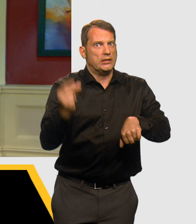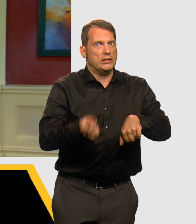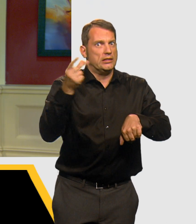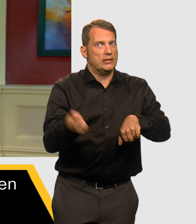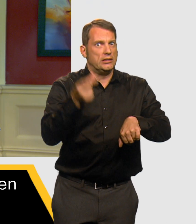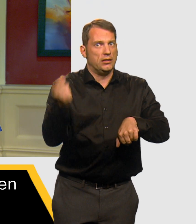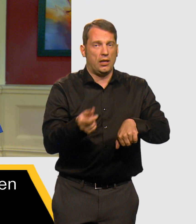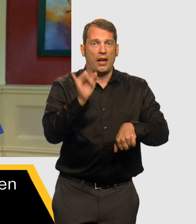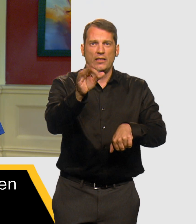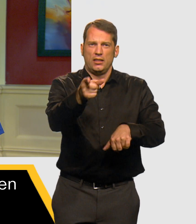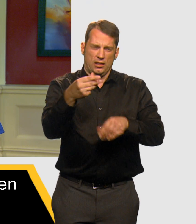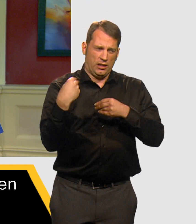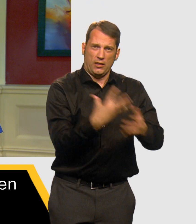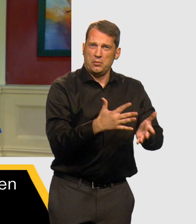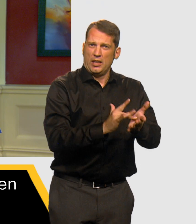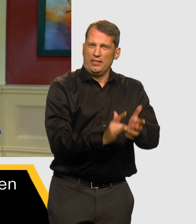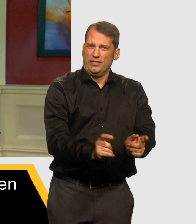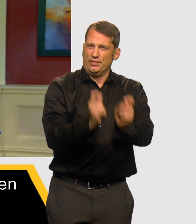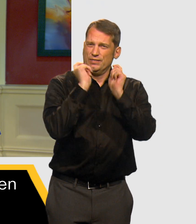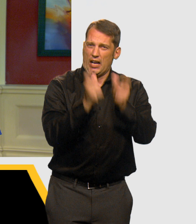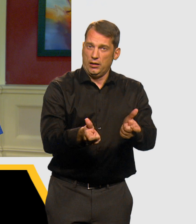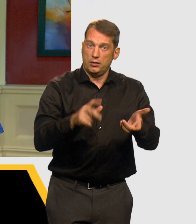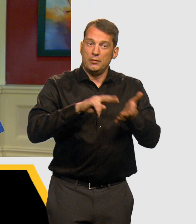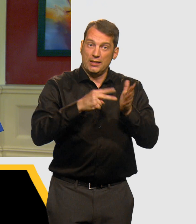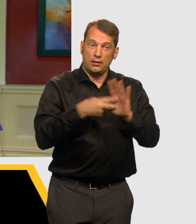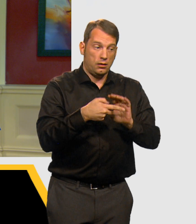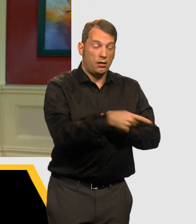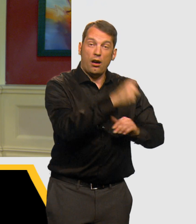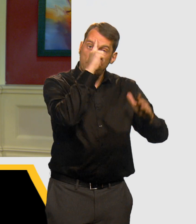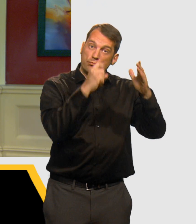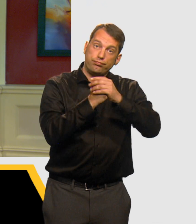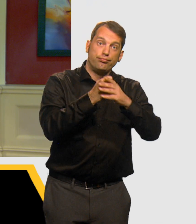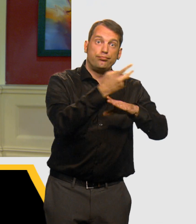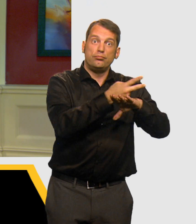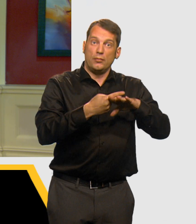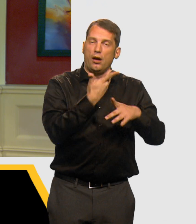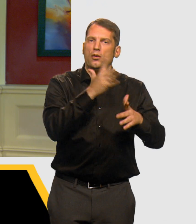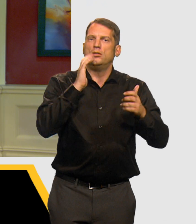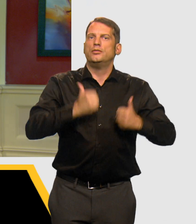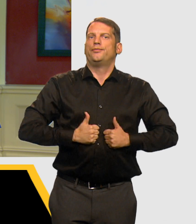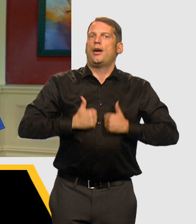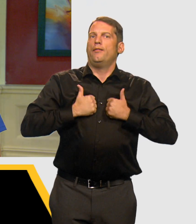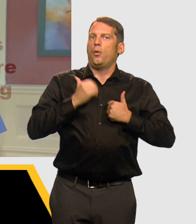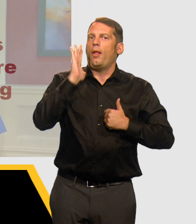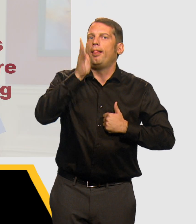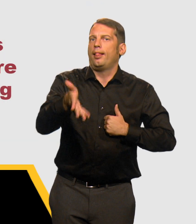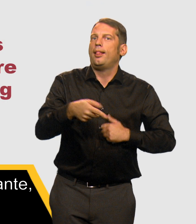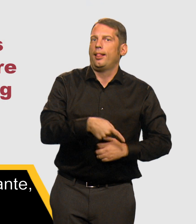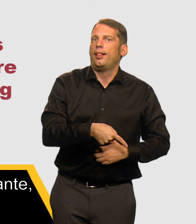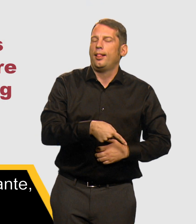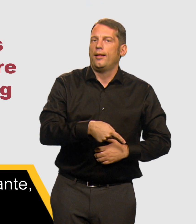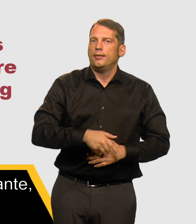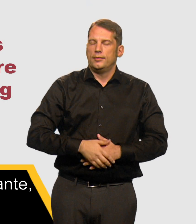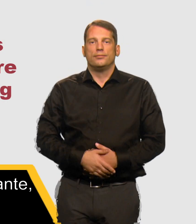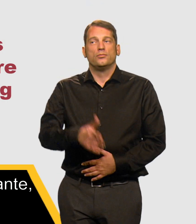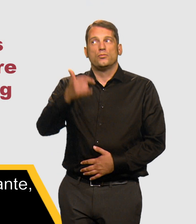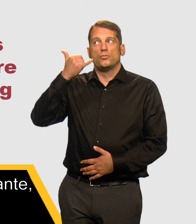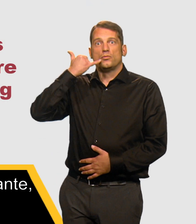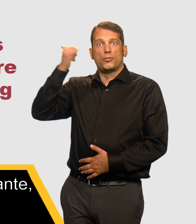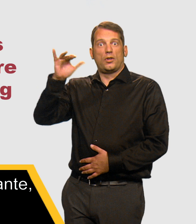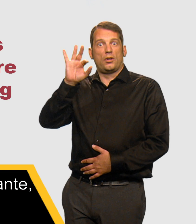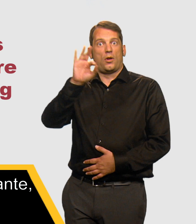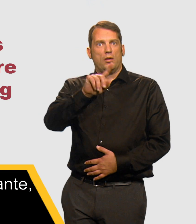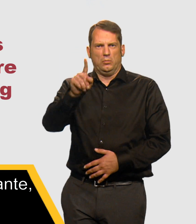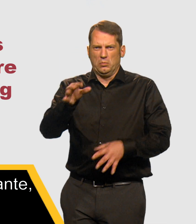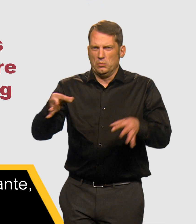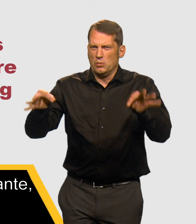breathing. The faster you administer naloxone, the better the chance someone has at surviving an overdose. Calling 911 is